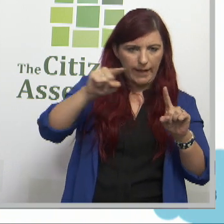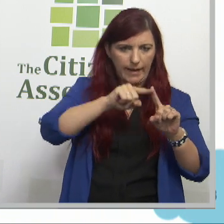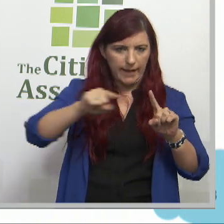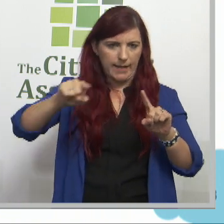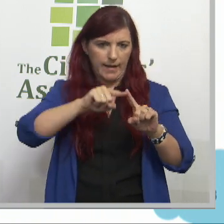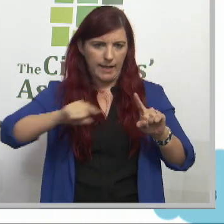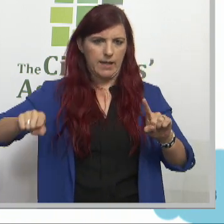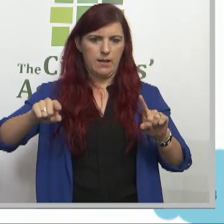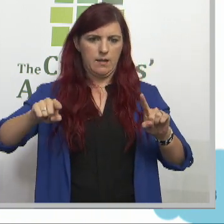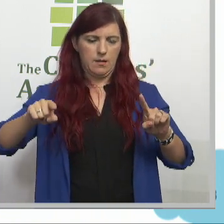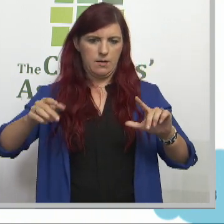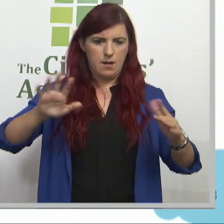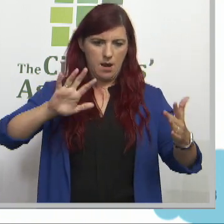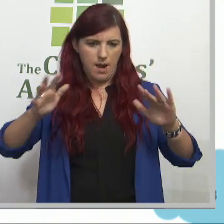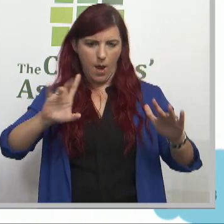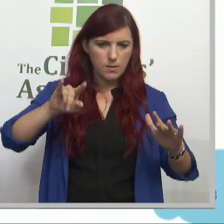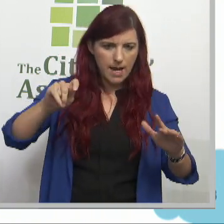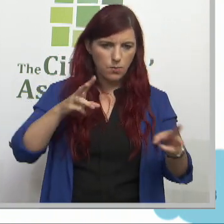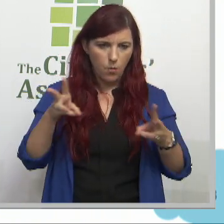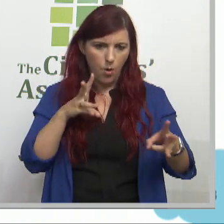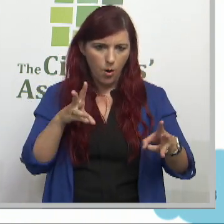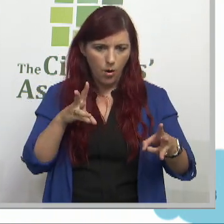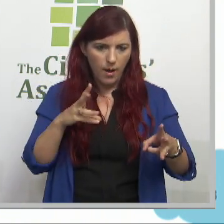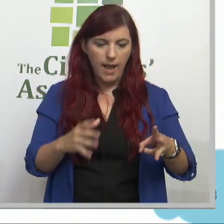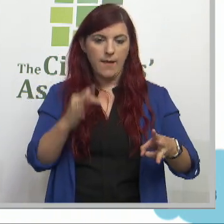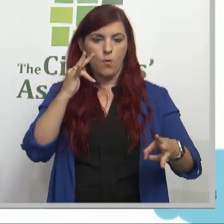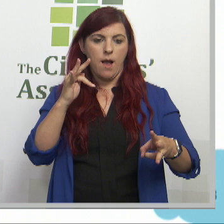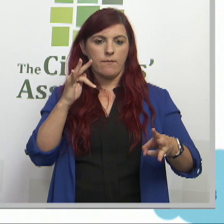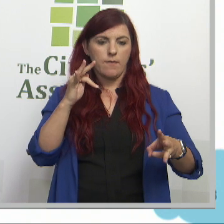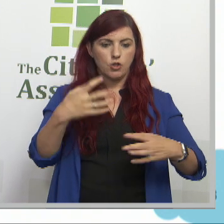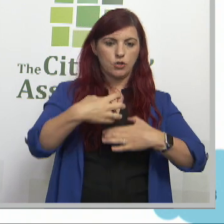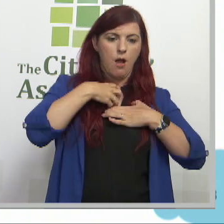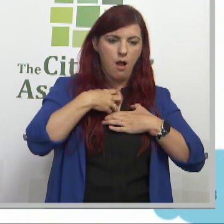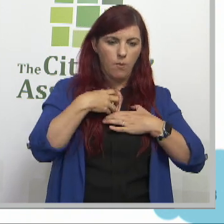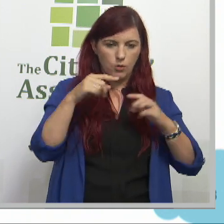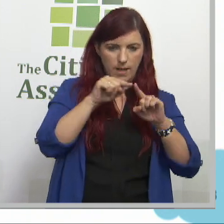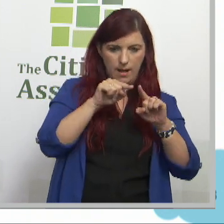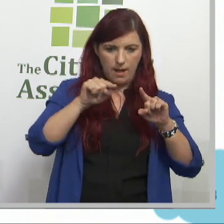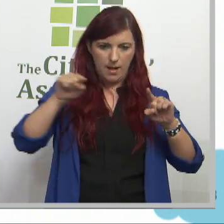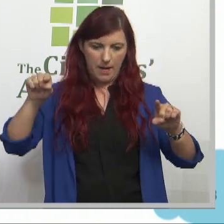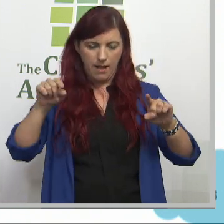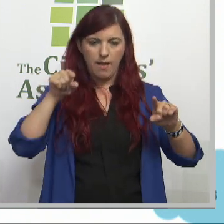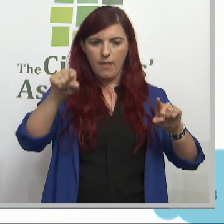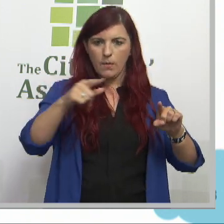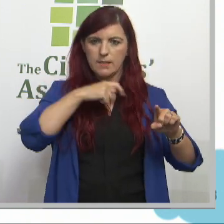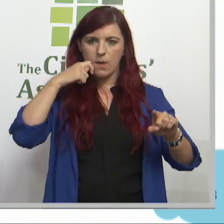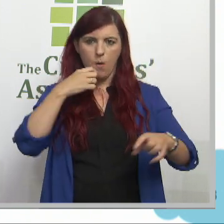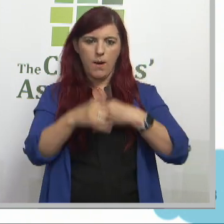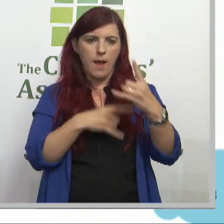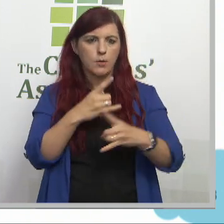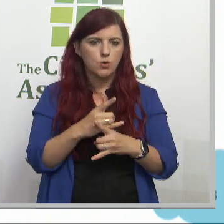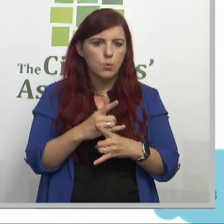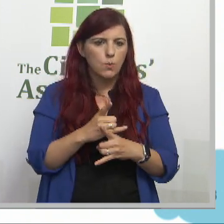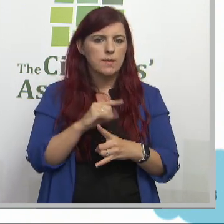next 10 years. If you hit a shock, which is that line there, that shock represents basically what happens to the debt ratio when you